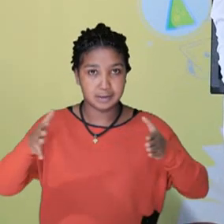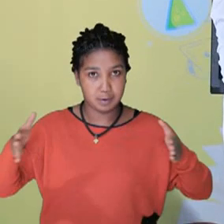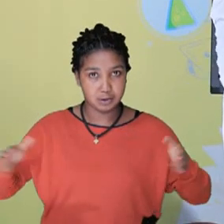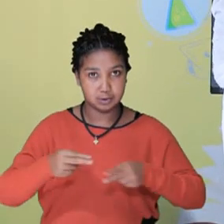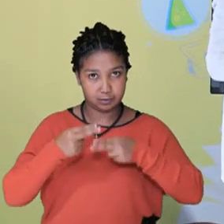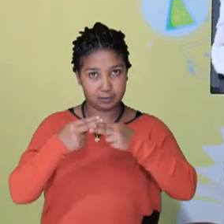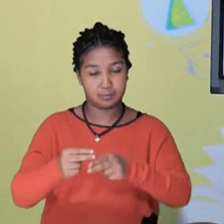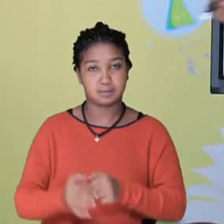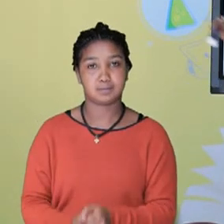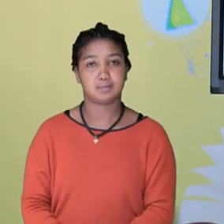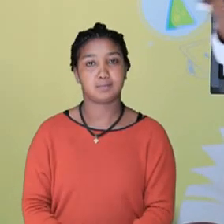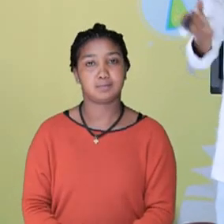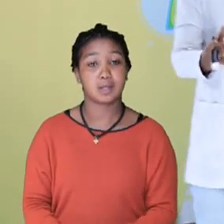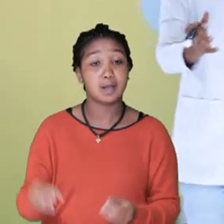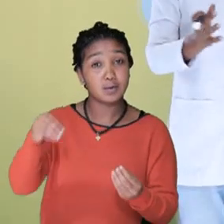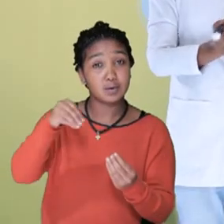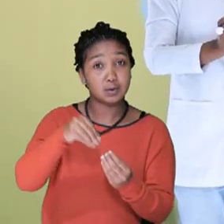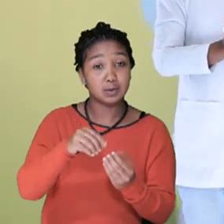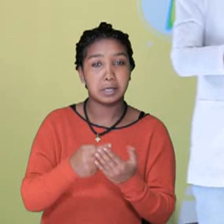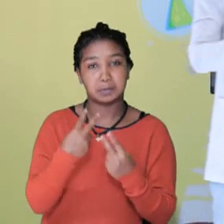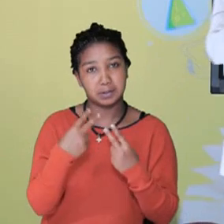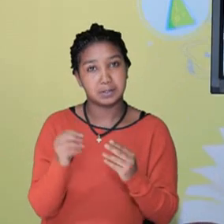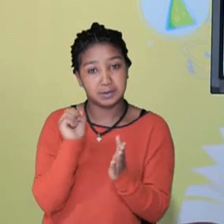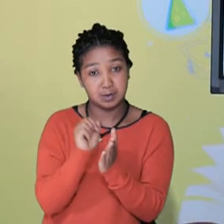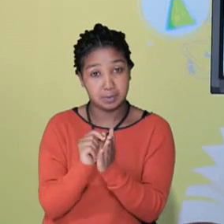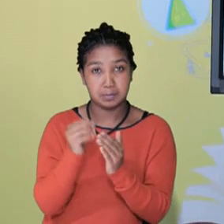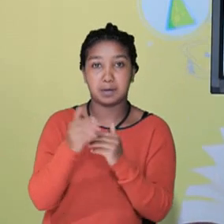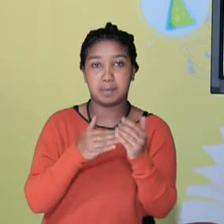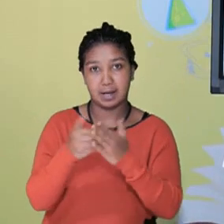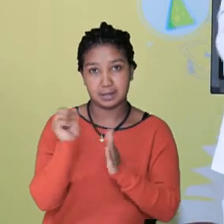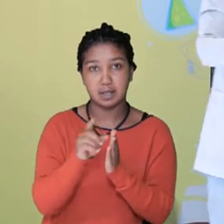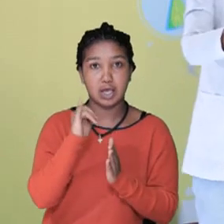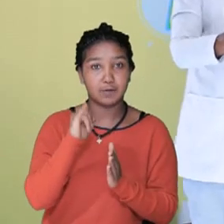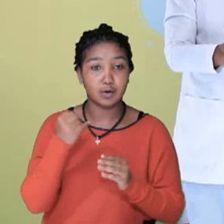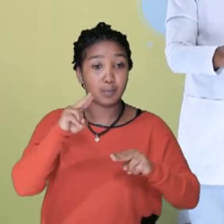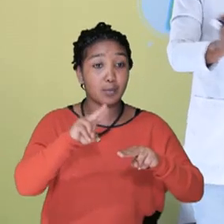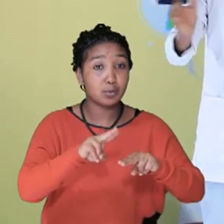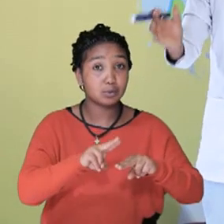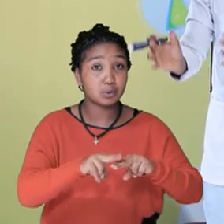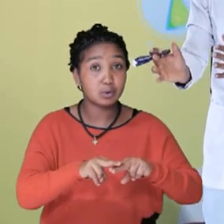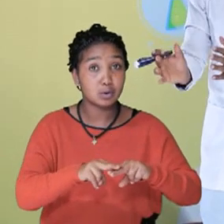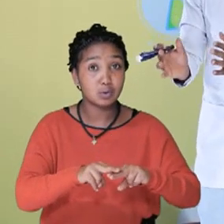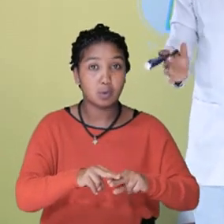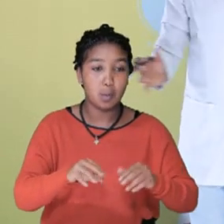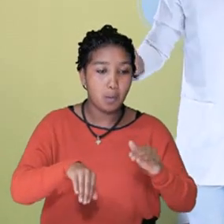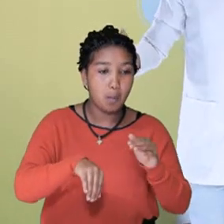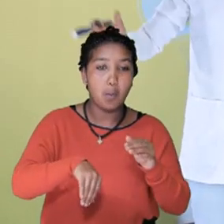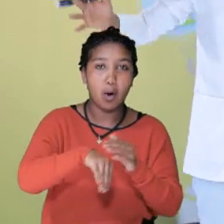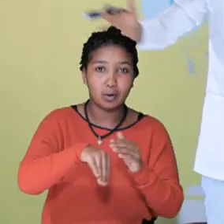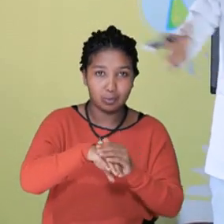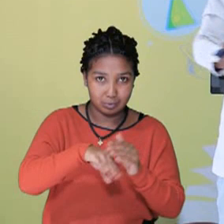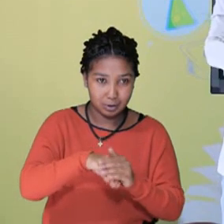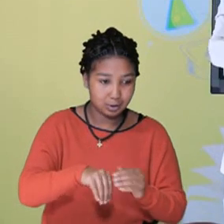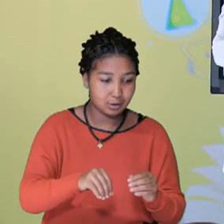expansion. And also, let me see simple example. If you put your ball on the cold place, it